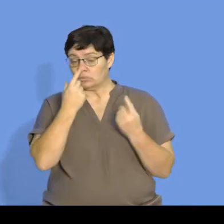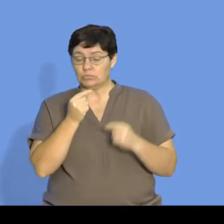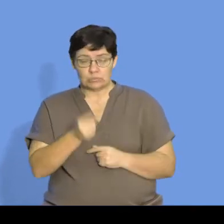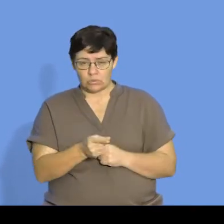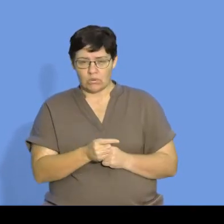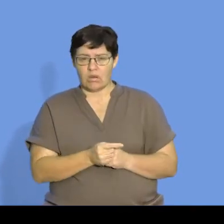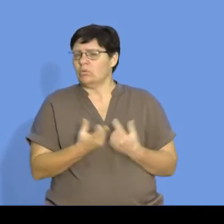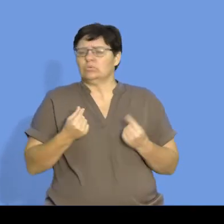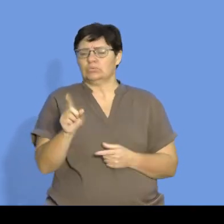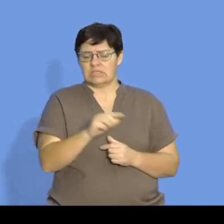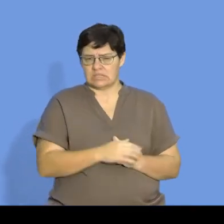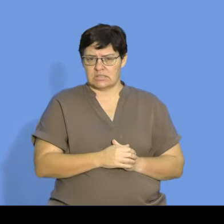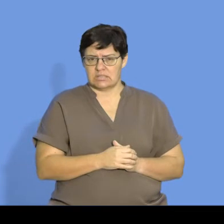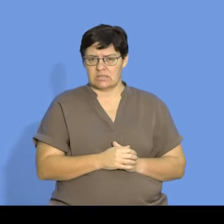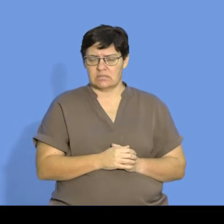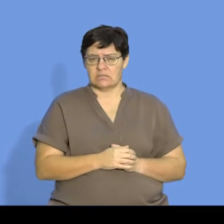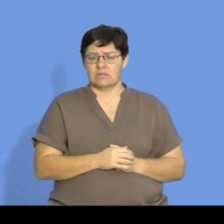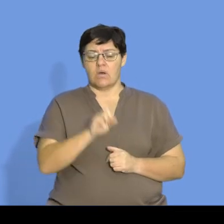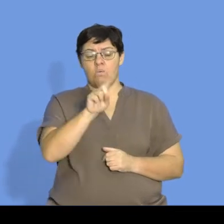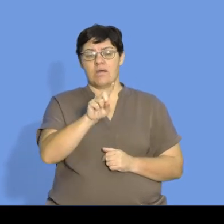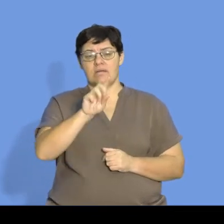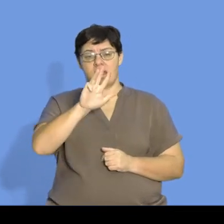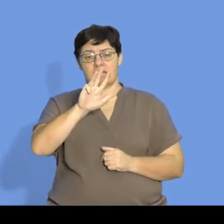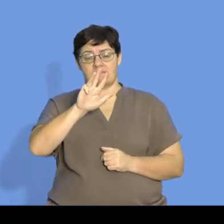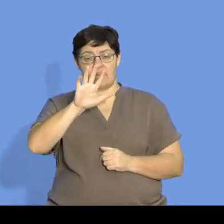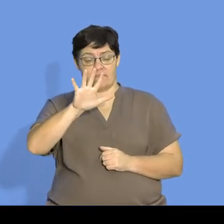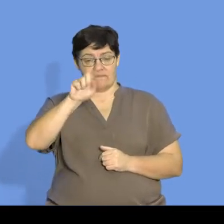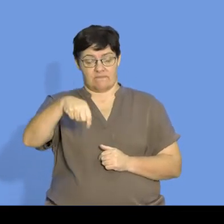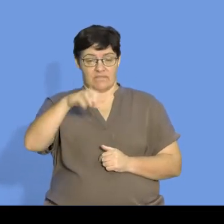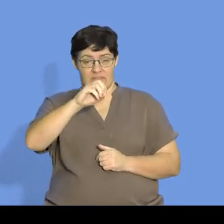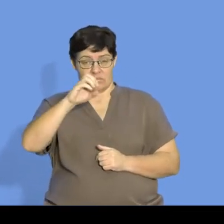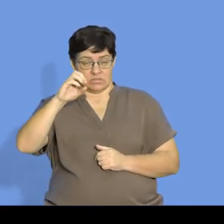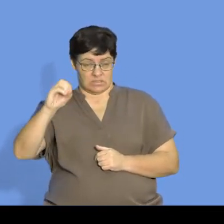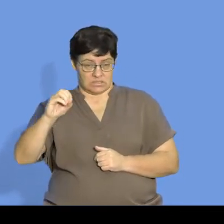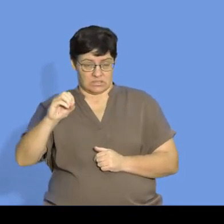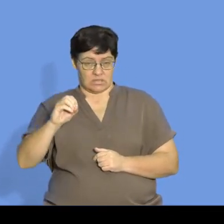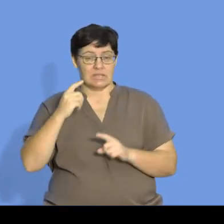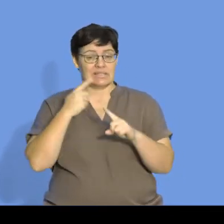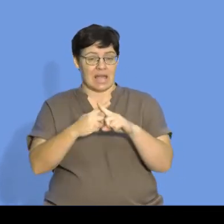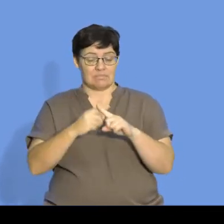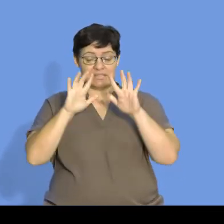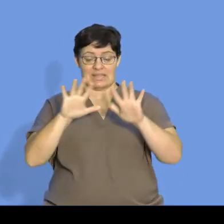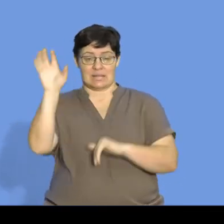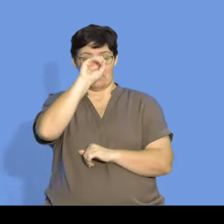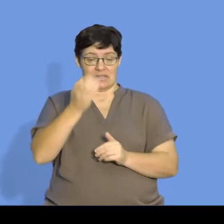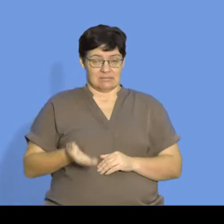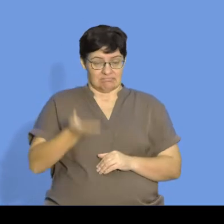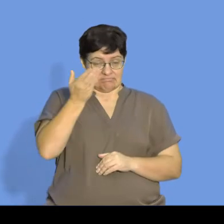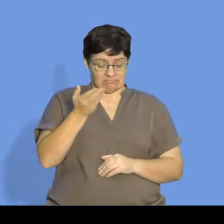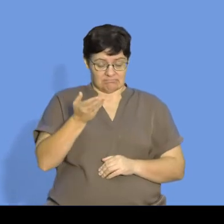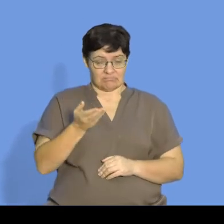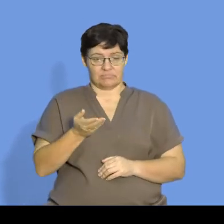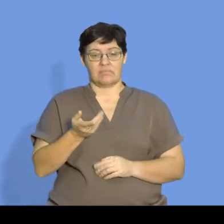then what do? Watch, it's 195,000 times the 10%